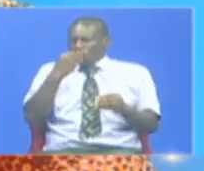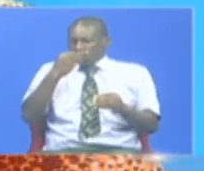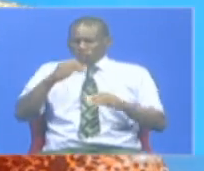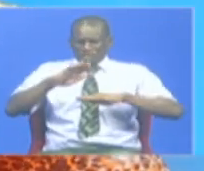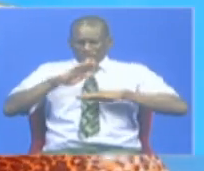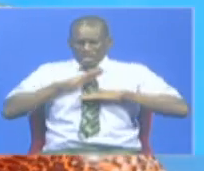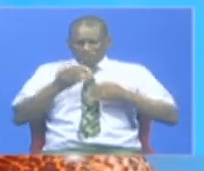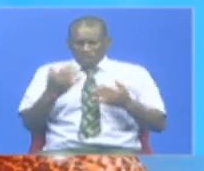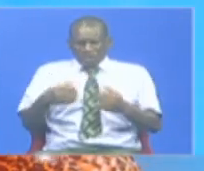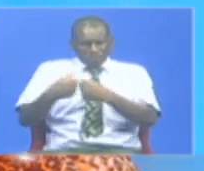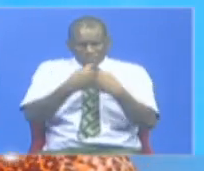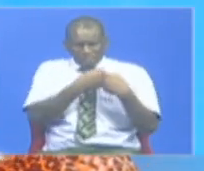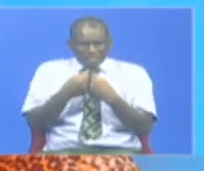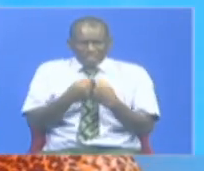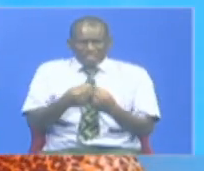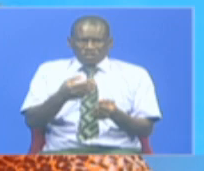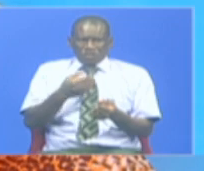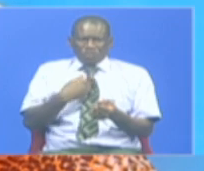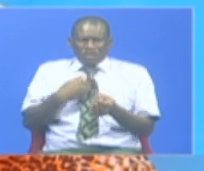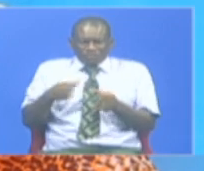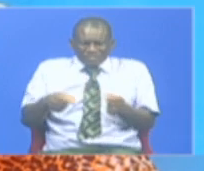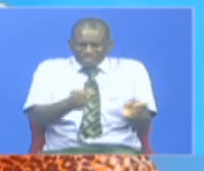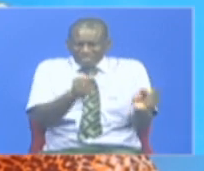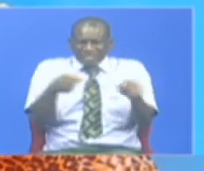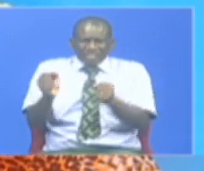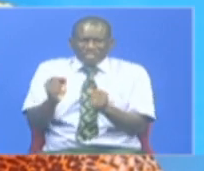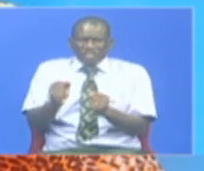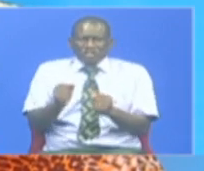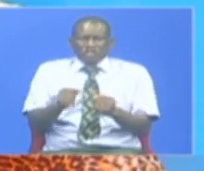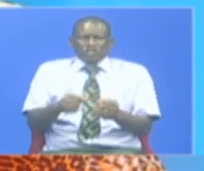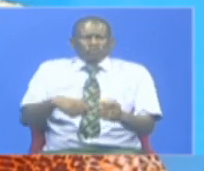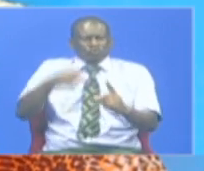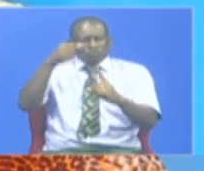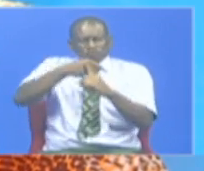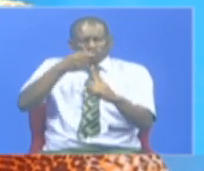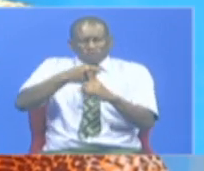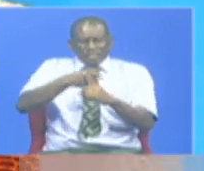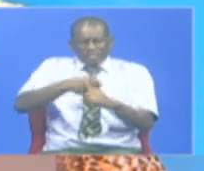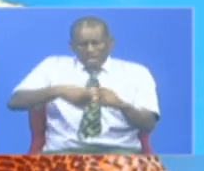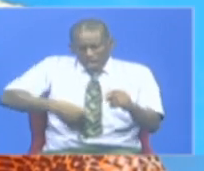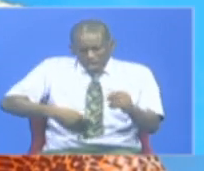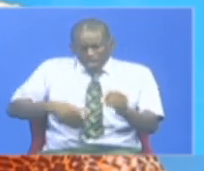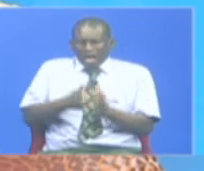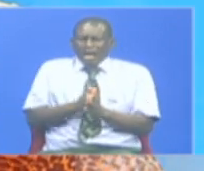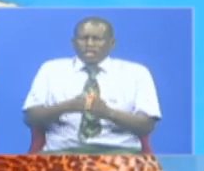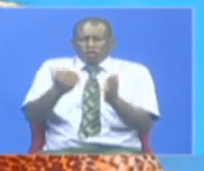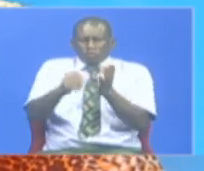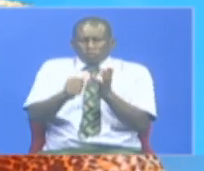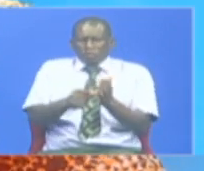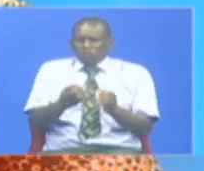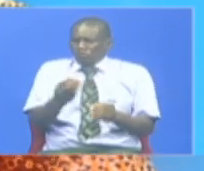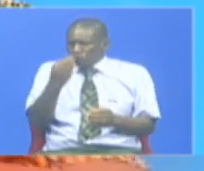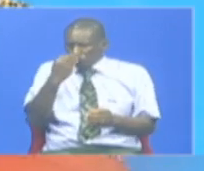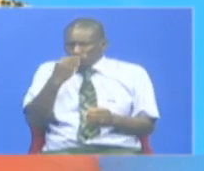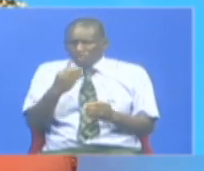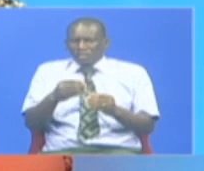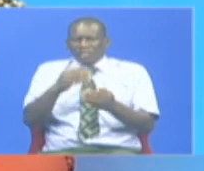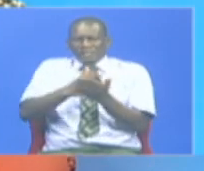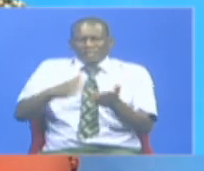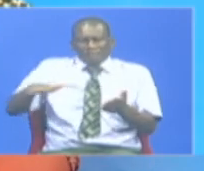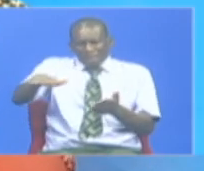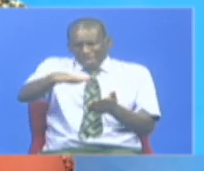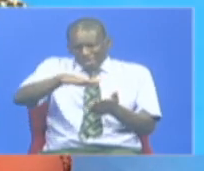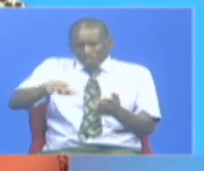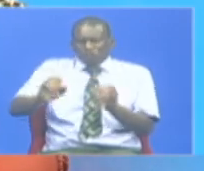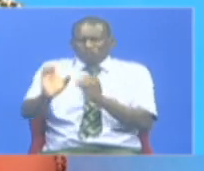therefore, is comprised of strategies to combat hunger and malnutrition in some part of the country, and obesity